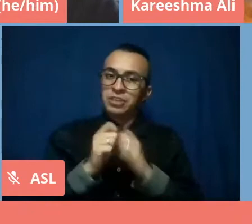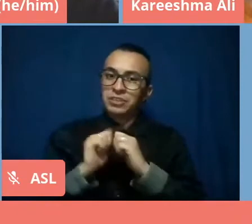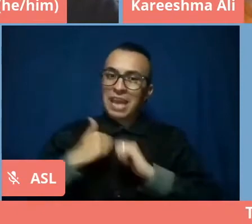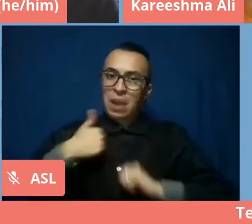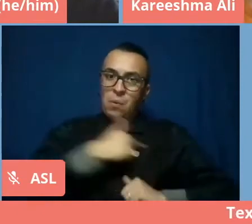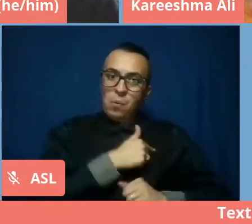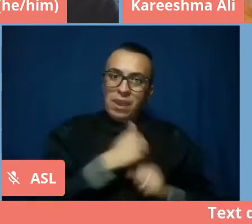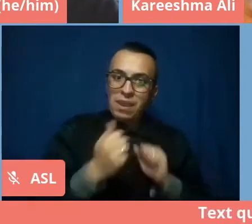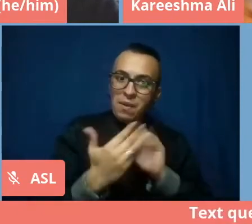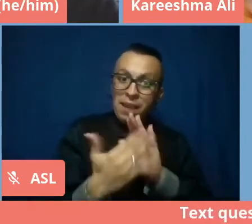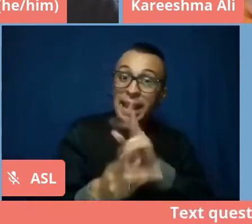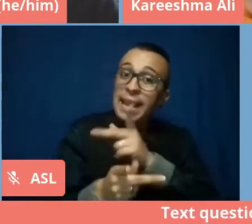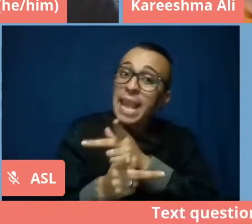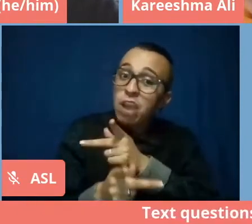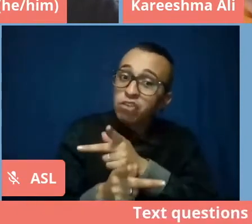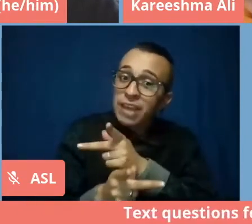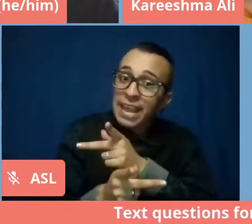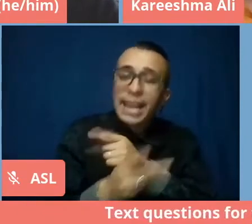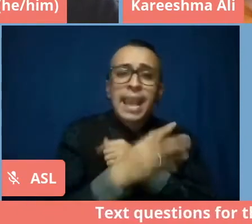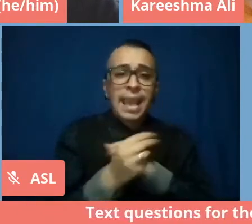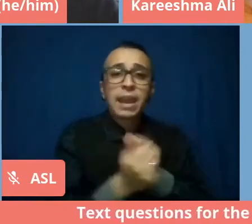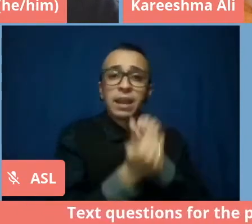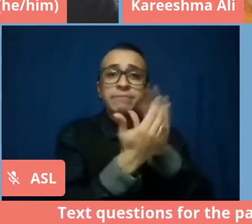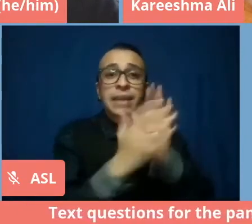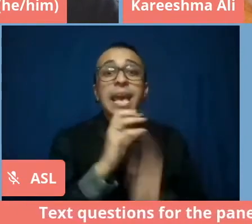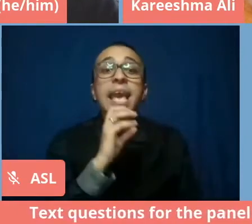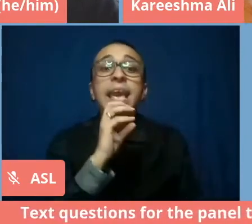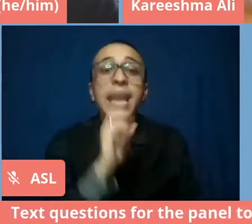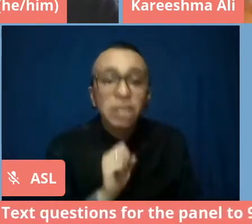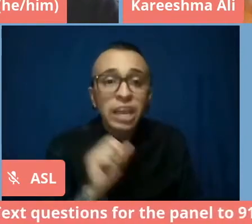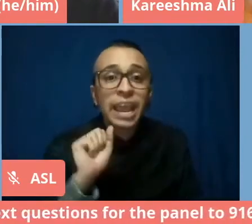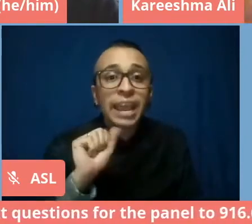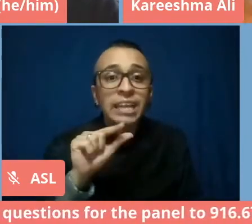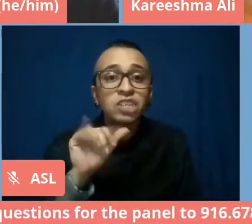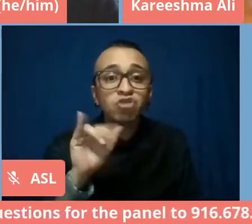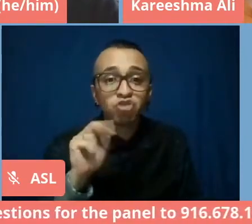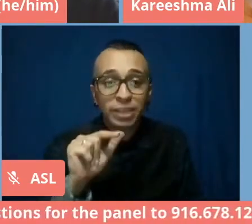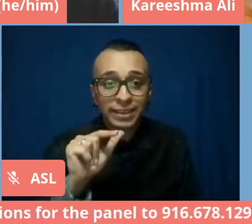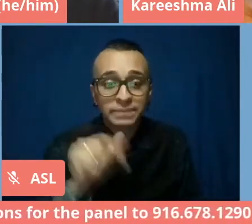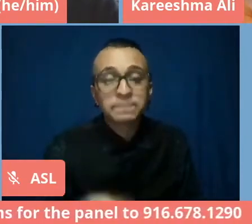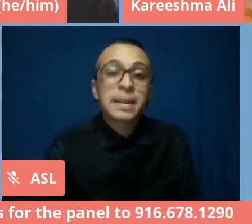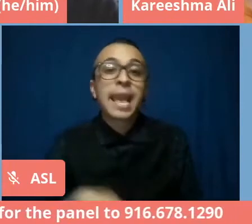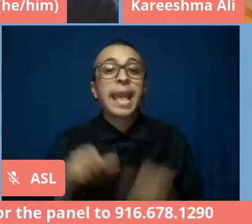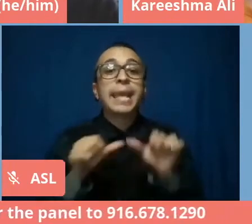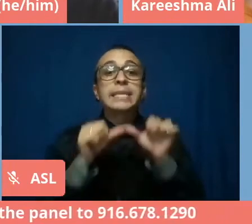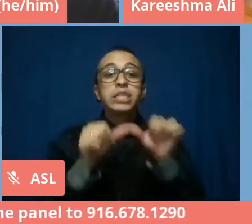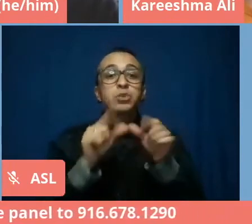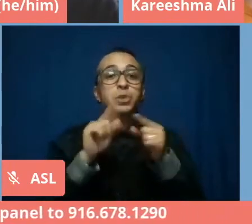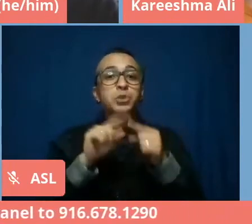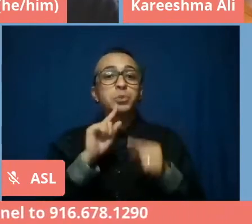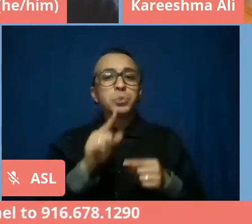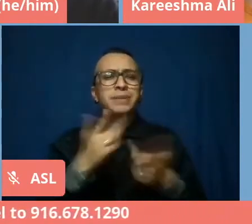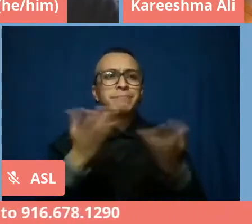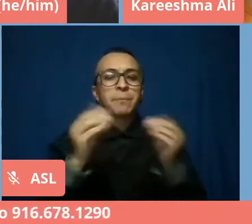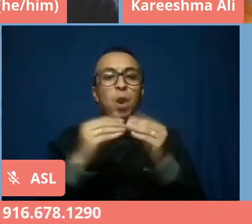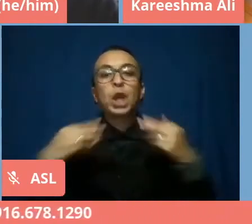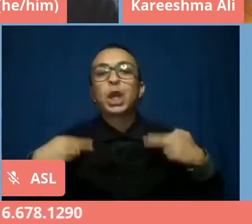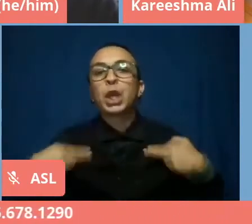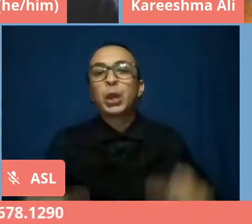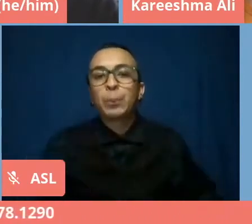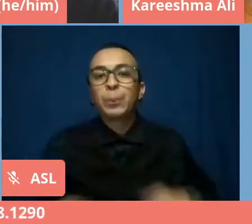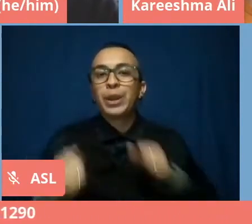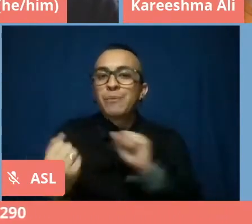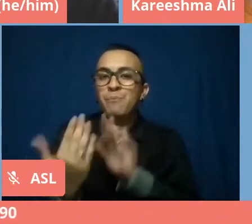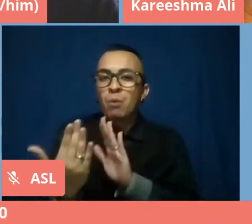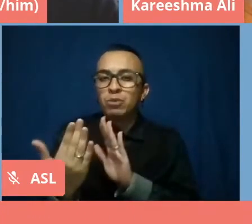we even approach this idea of aging. And I think just continuing to take a more human-centered approach, learning and hearing from